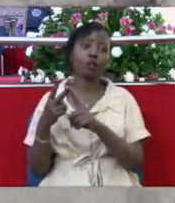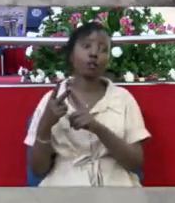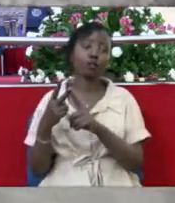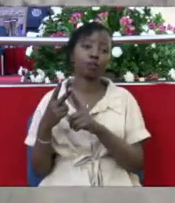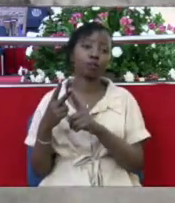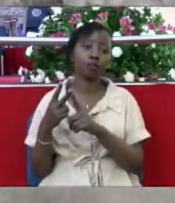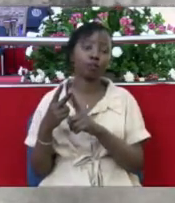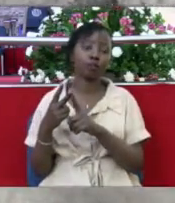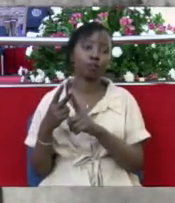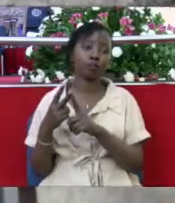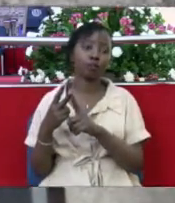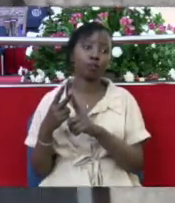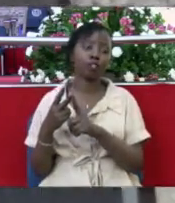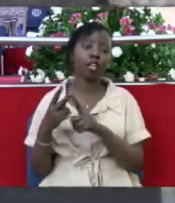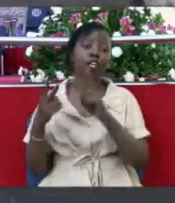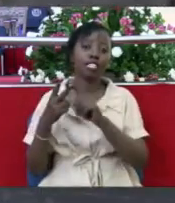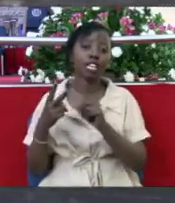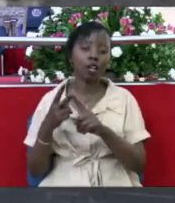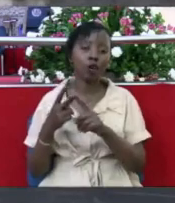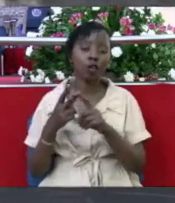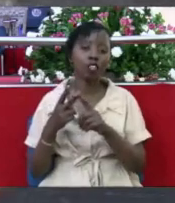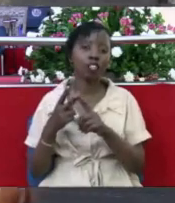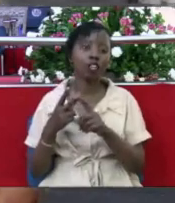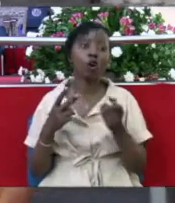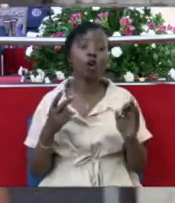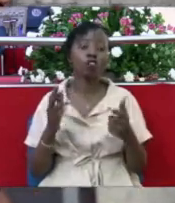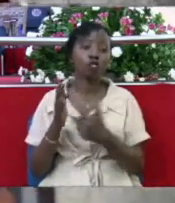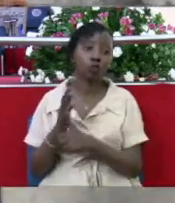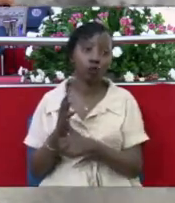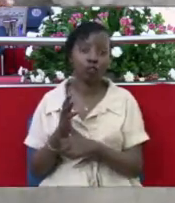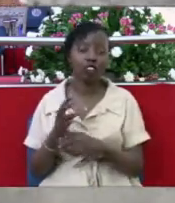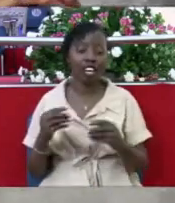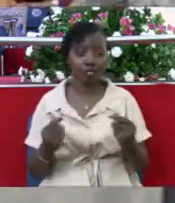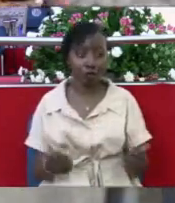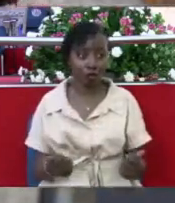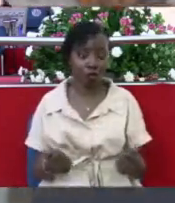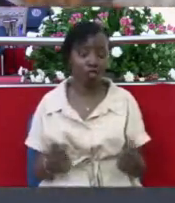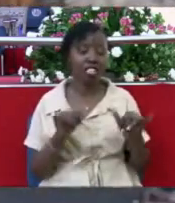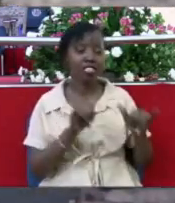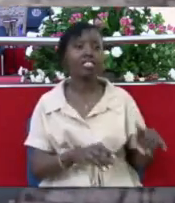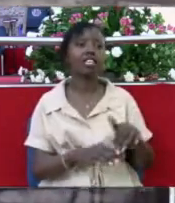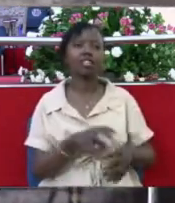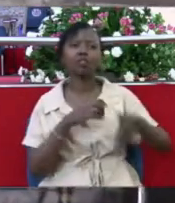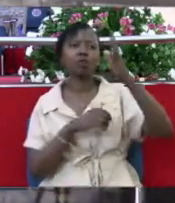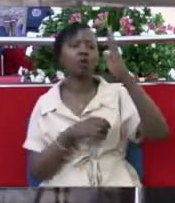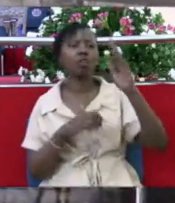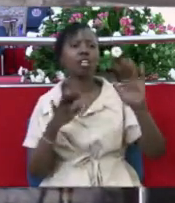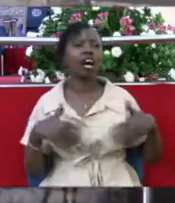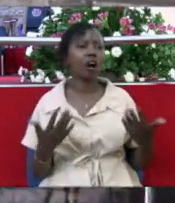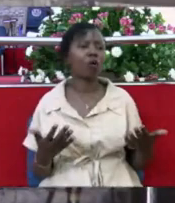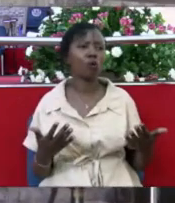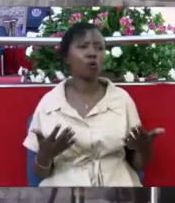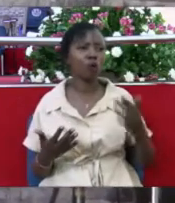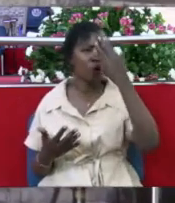the solution, yes, suluhisho, is how do we remain? Je, tutabakia vipi? Because if we get so many people, kwa